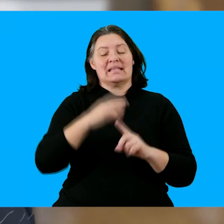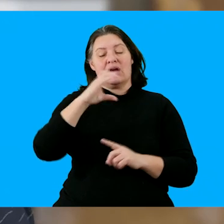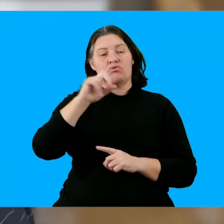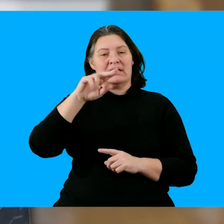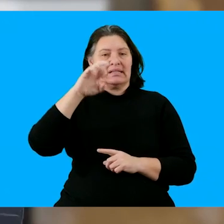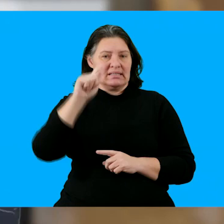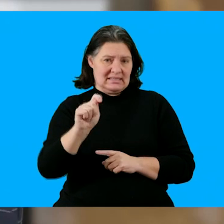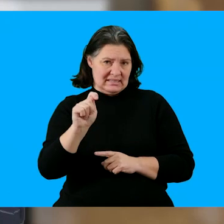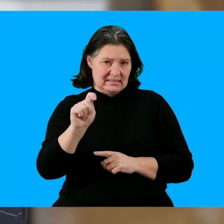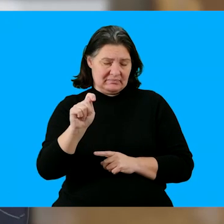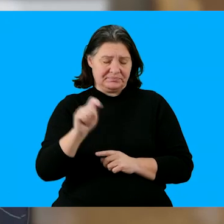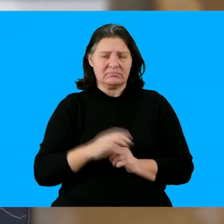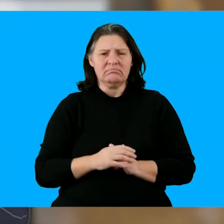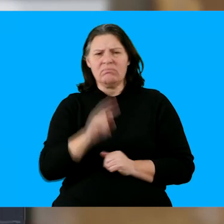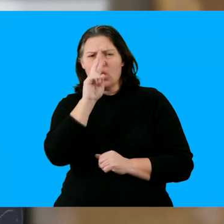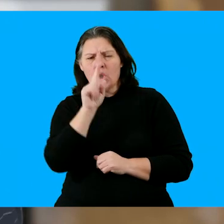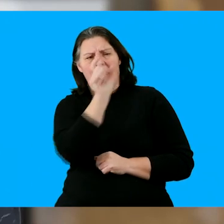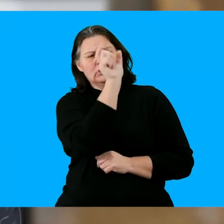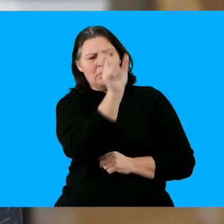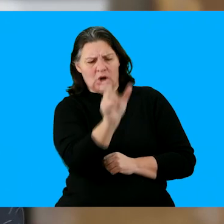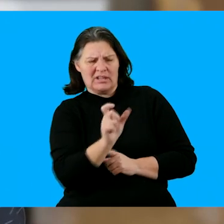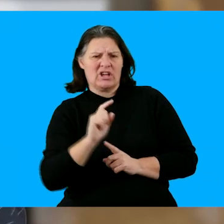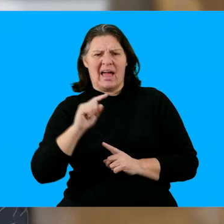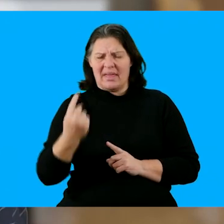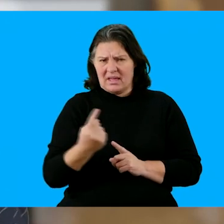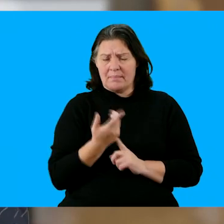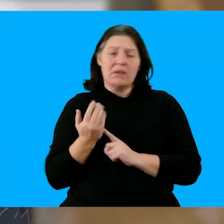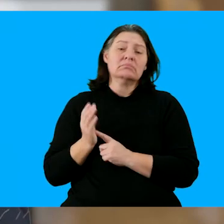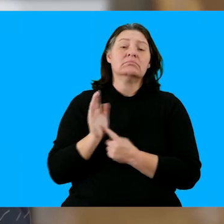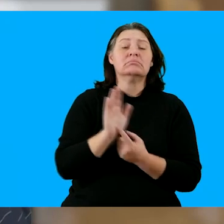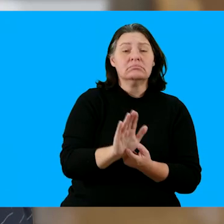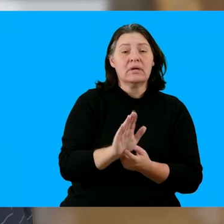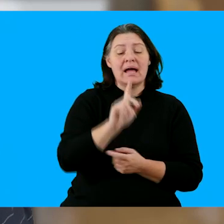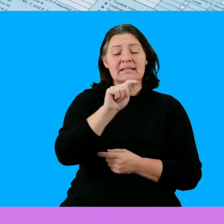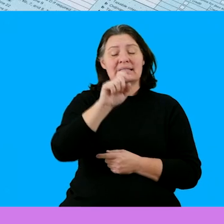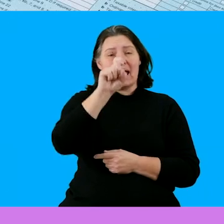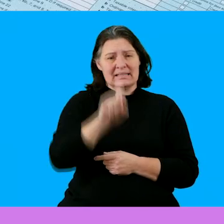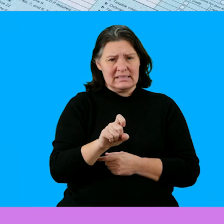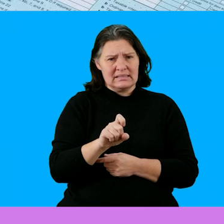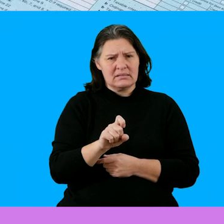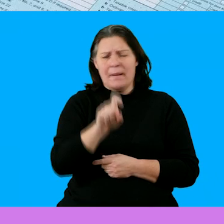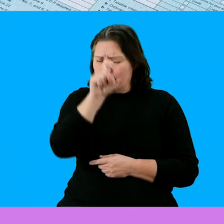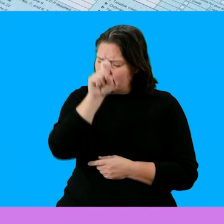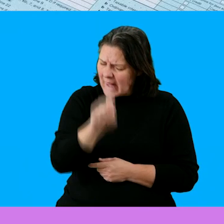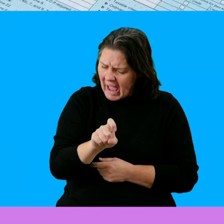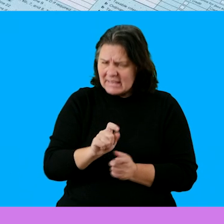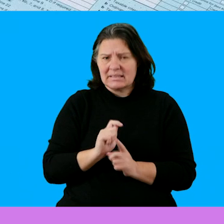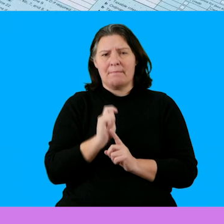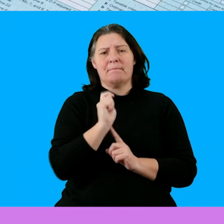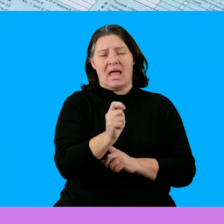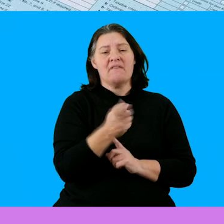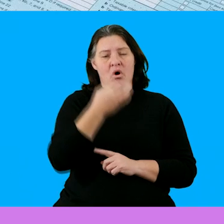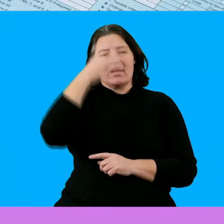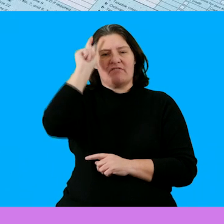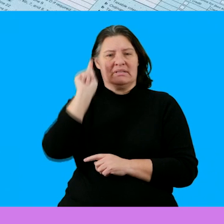let us look at other important terminology as well. So I've indicated here that tax is a compulsory contribution to